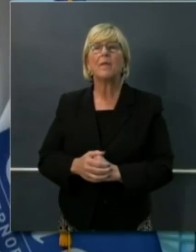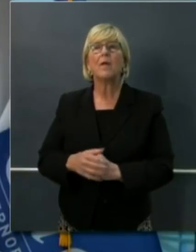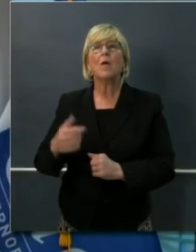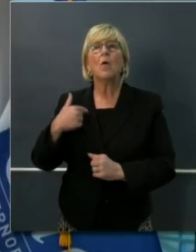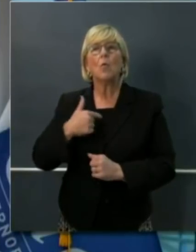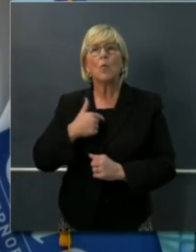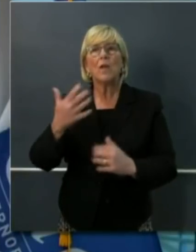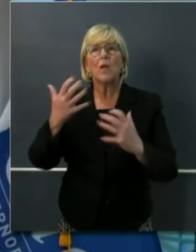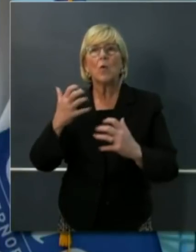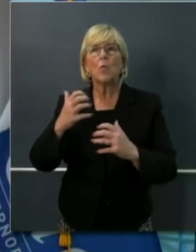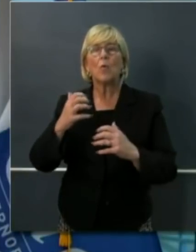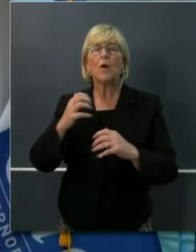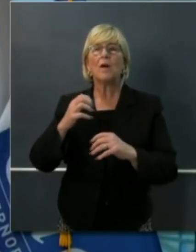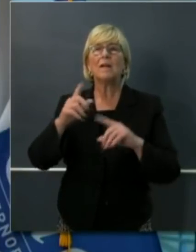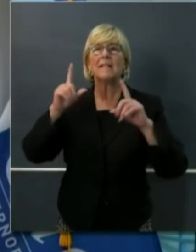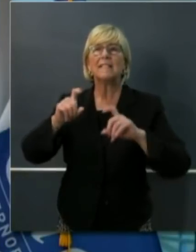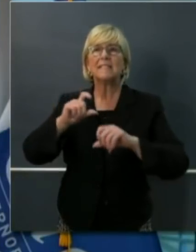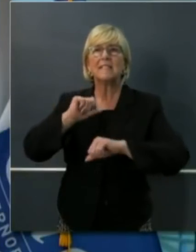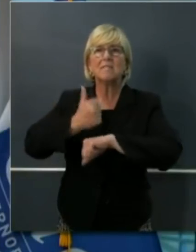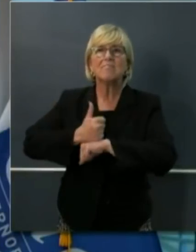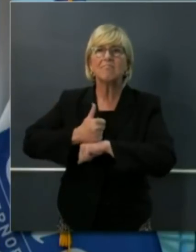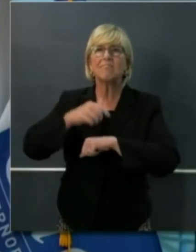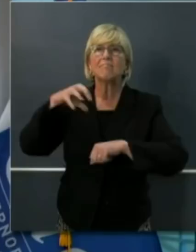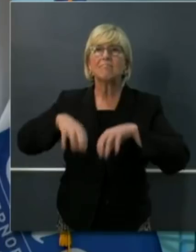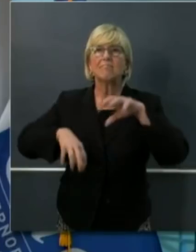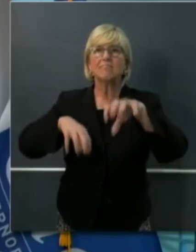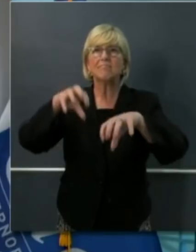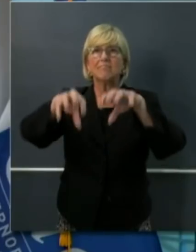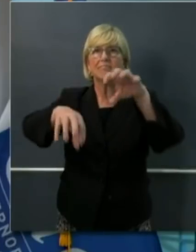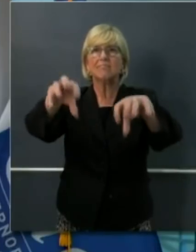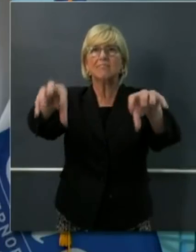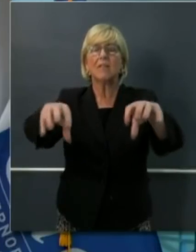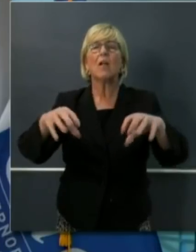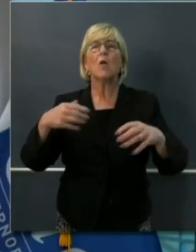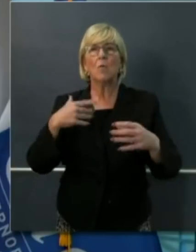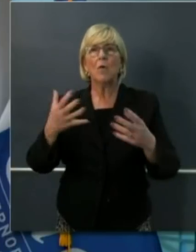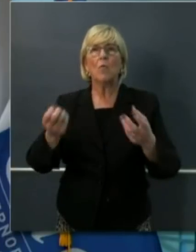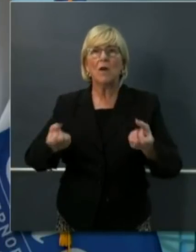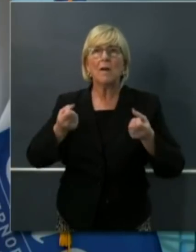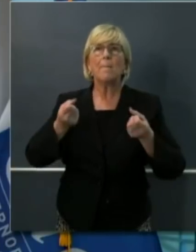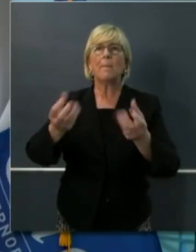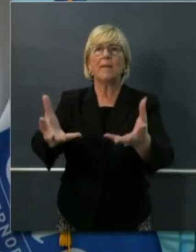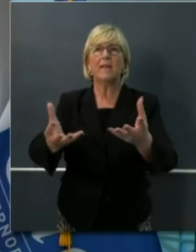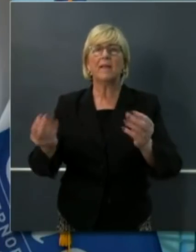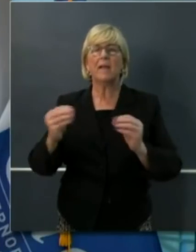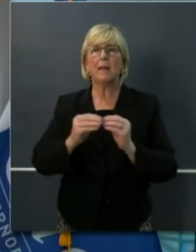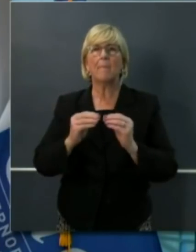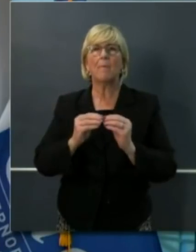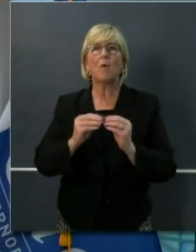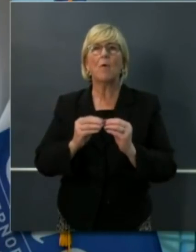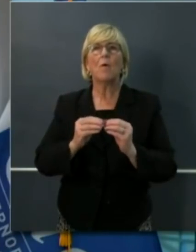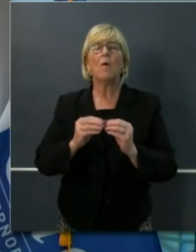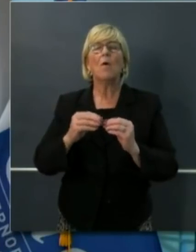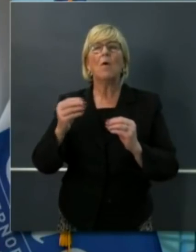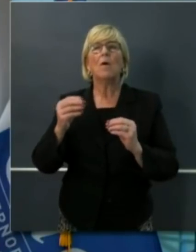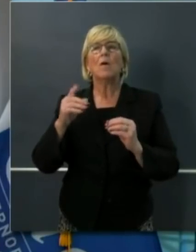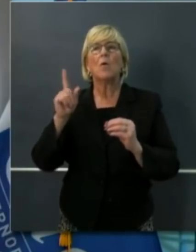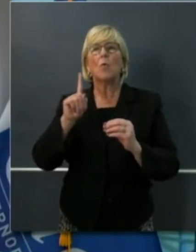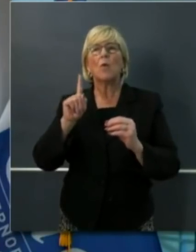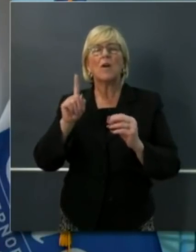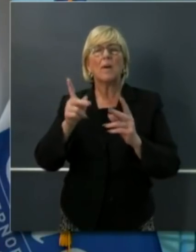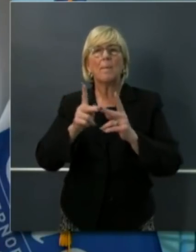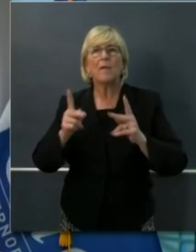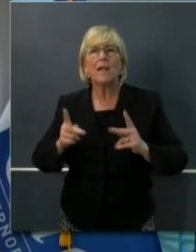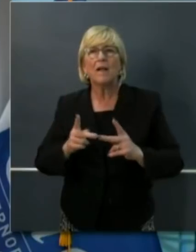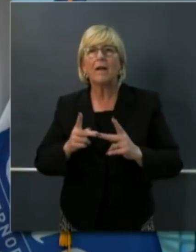areas, not in the places where we already have a significant degree of testing, but in what we're calling testing deserts, places